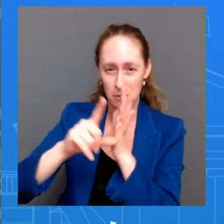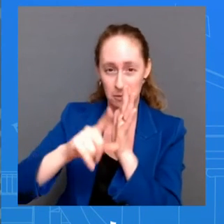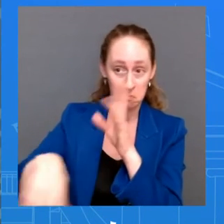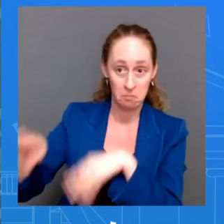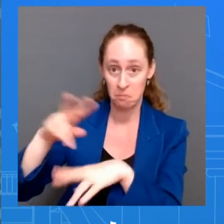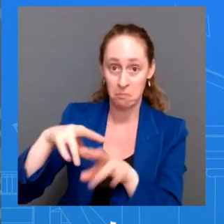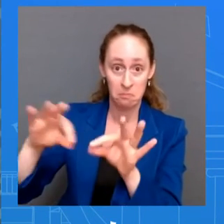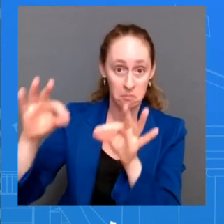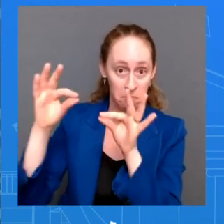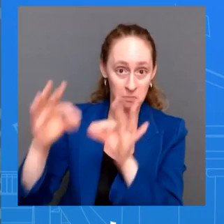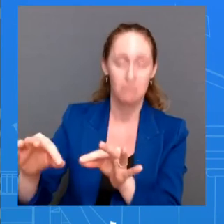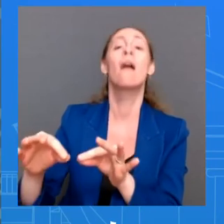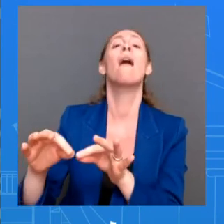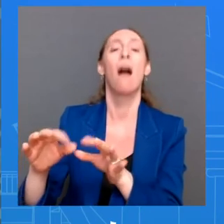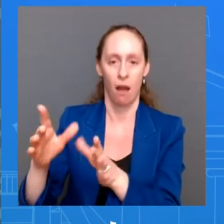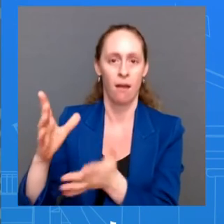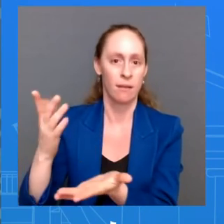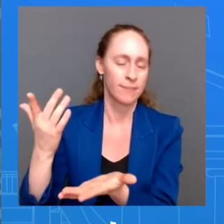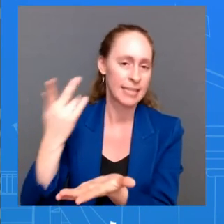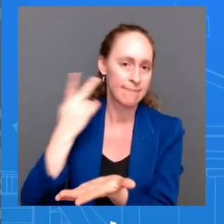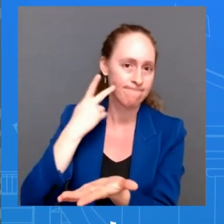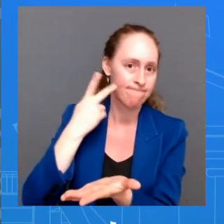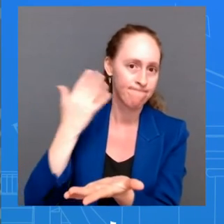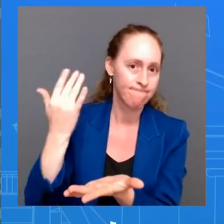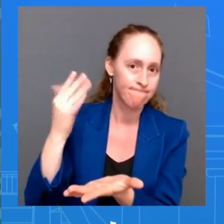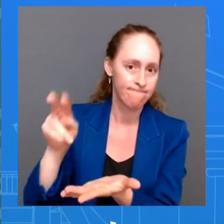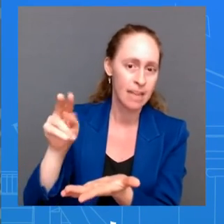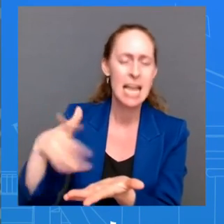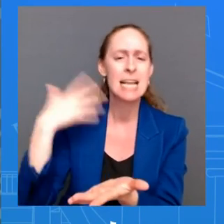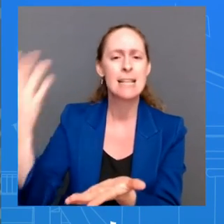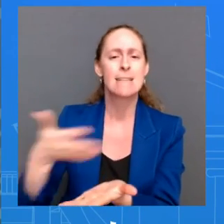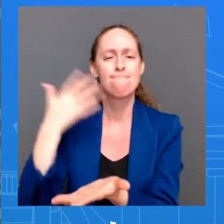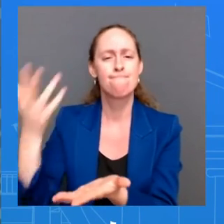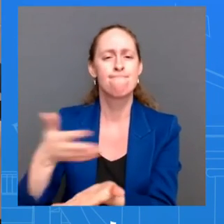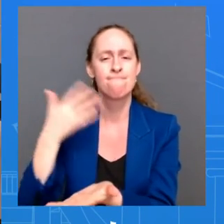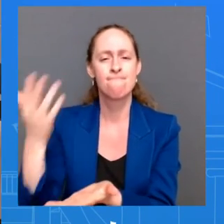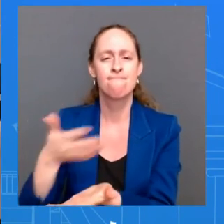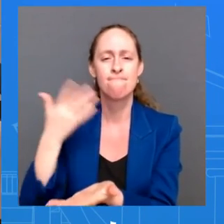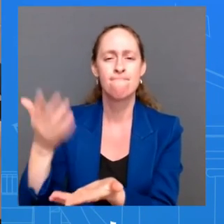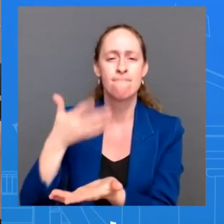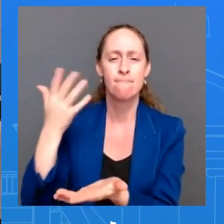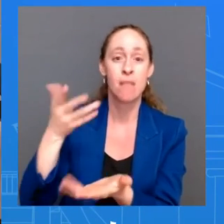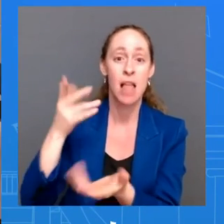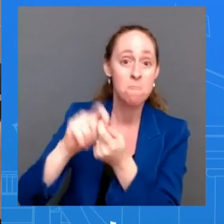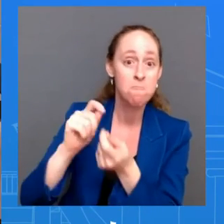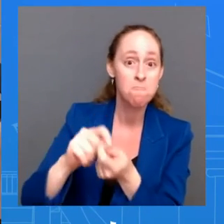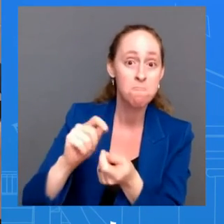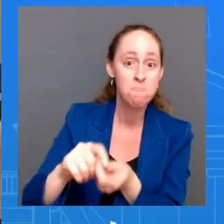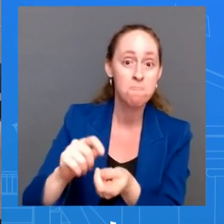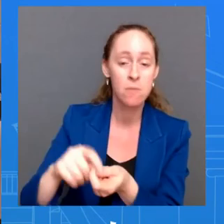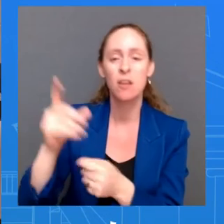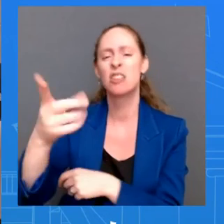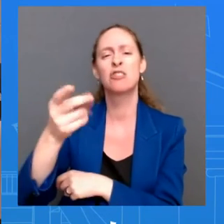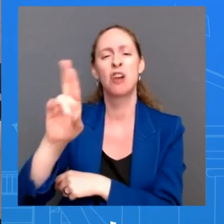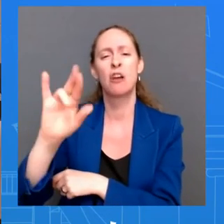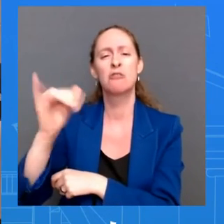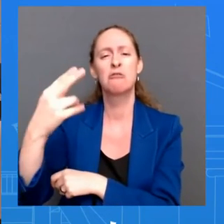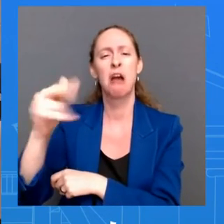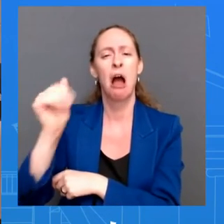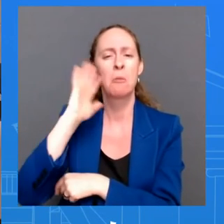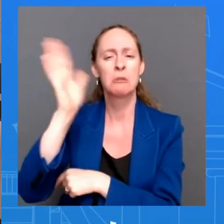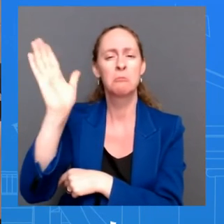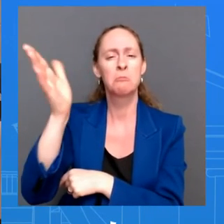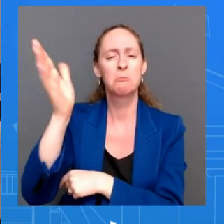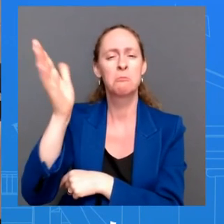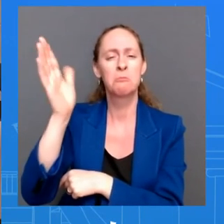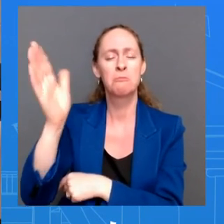have more to share and bring out Dr. Jha to share more. And then is the president considering a trip to